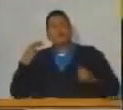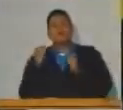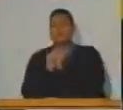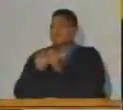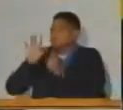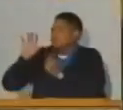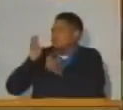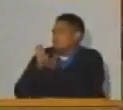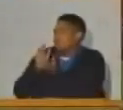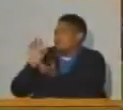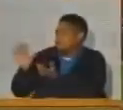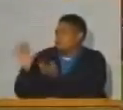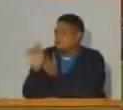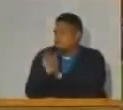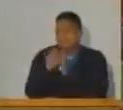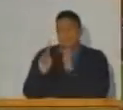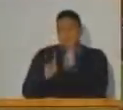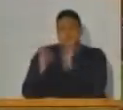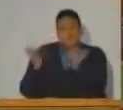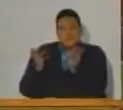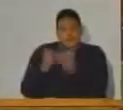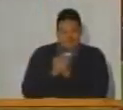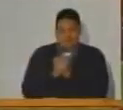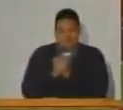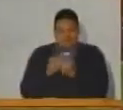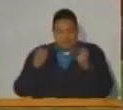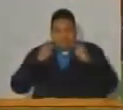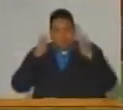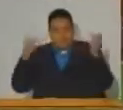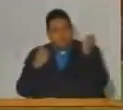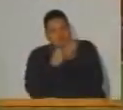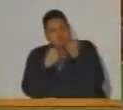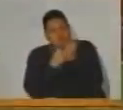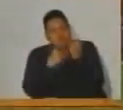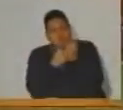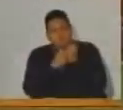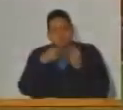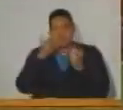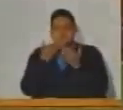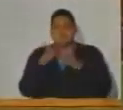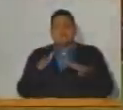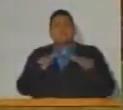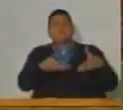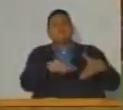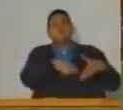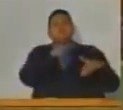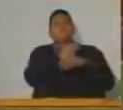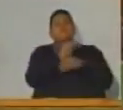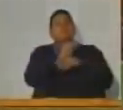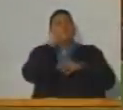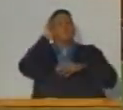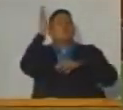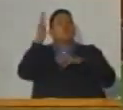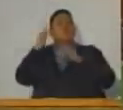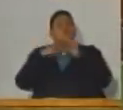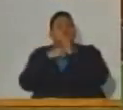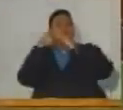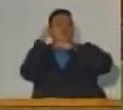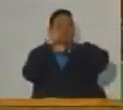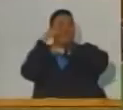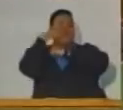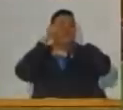needs of the people. The Public Assistance Division of the Ministry will be restructured